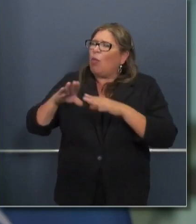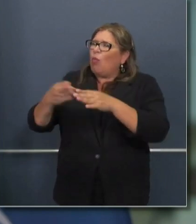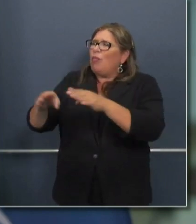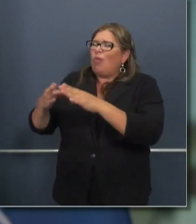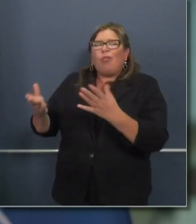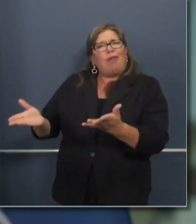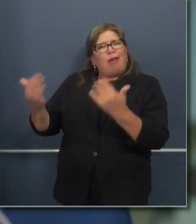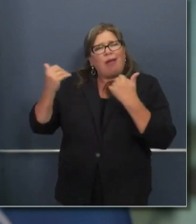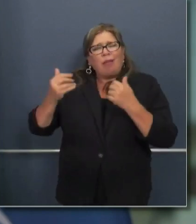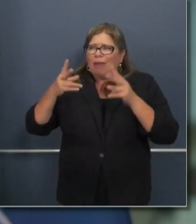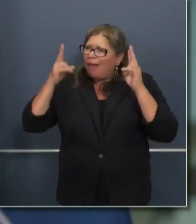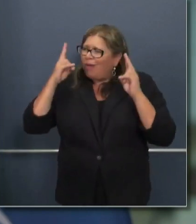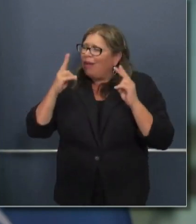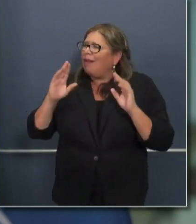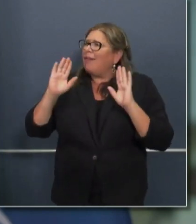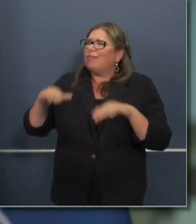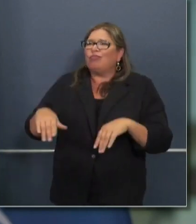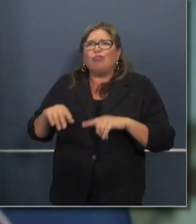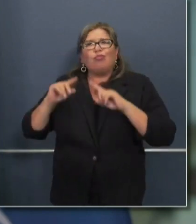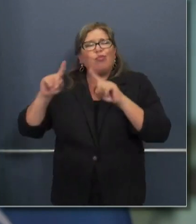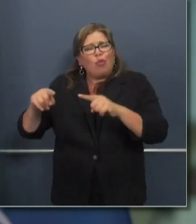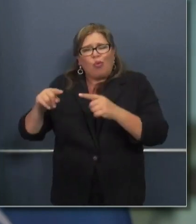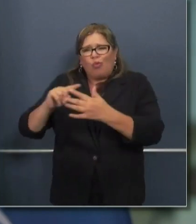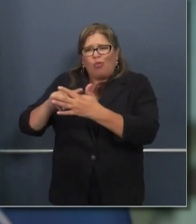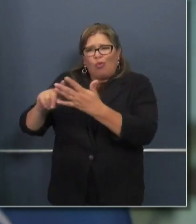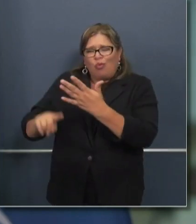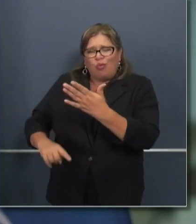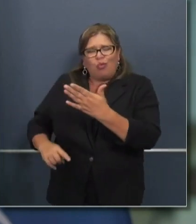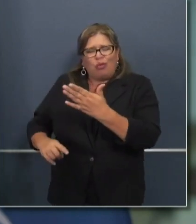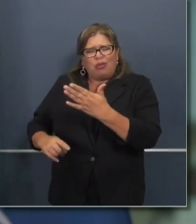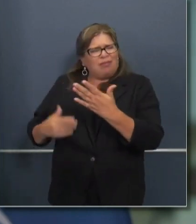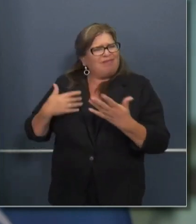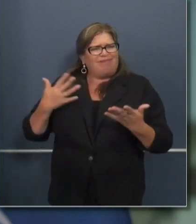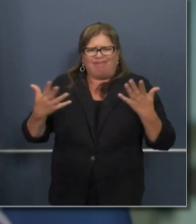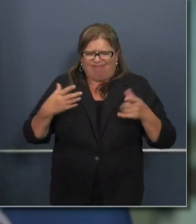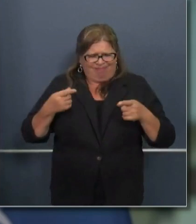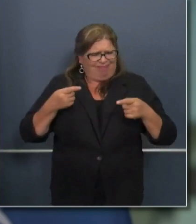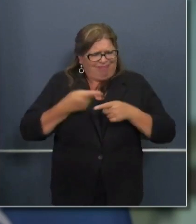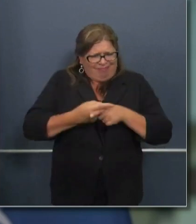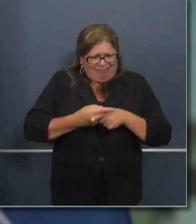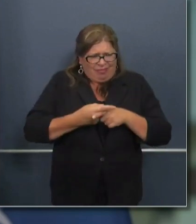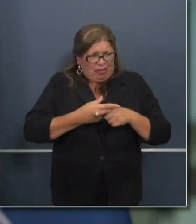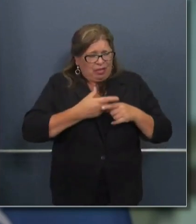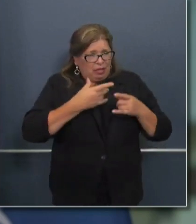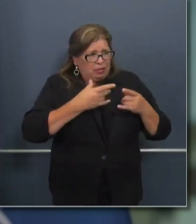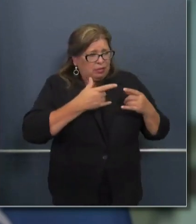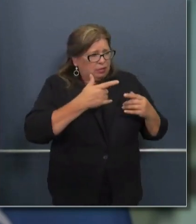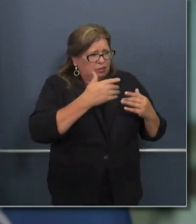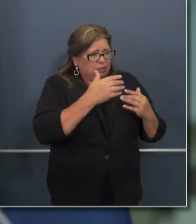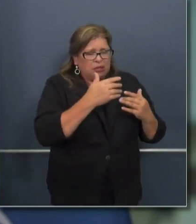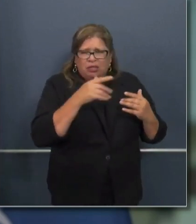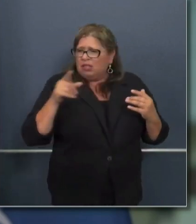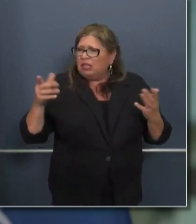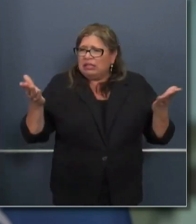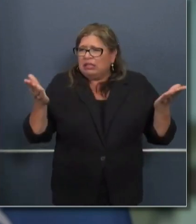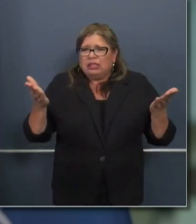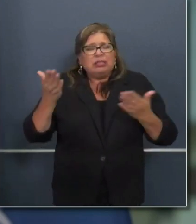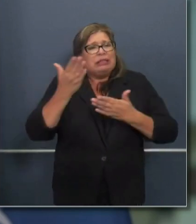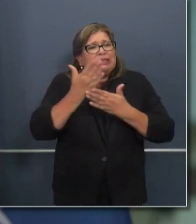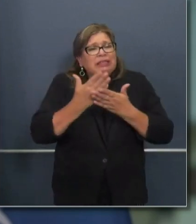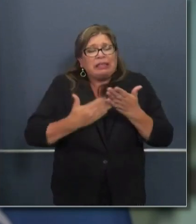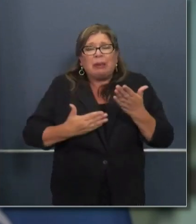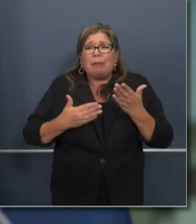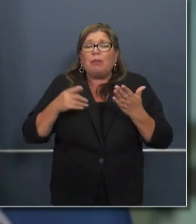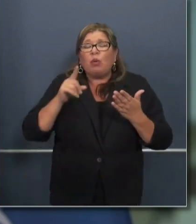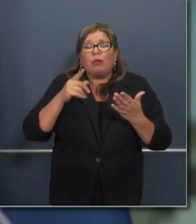on the state website, unlike the shelter-in-place order, which was a legal public health order. It just says guidance, and they take that to mean it's